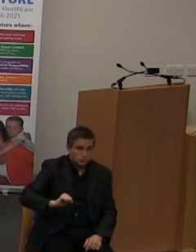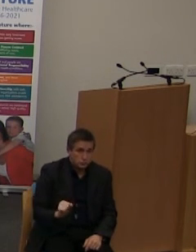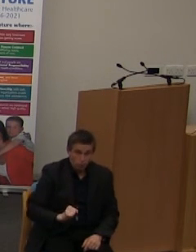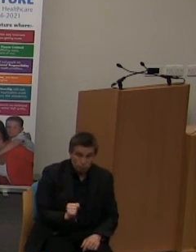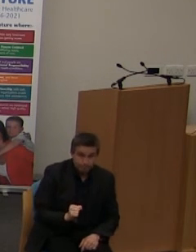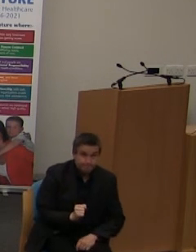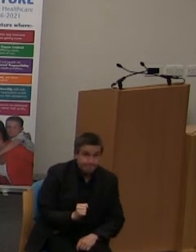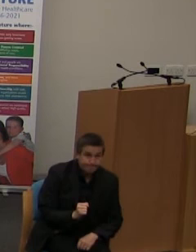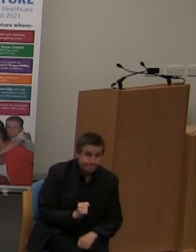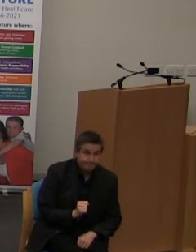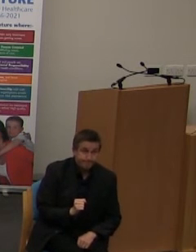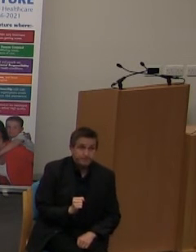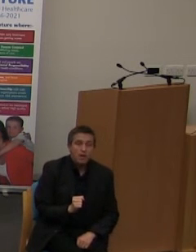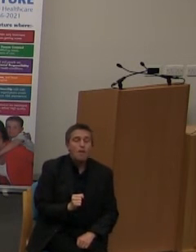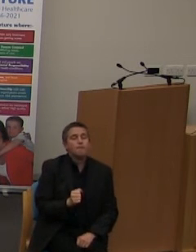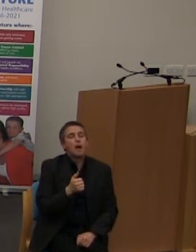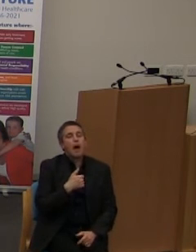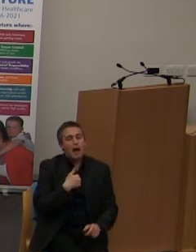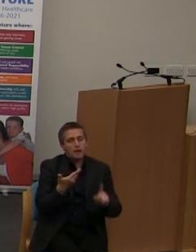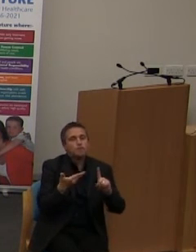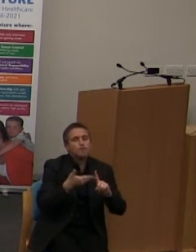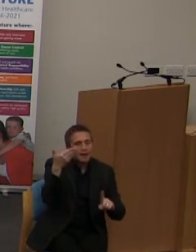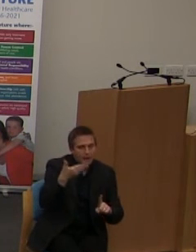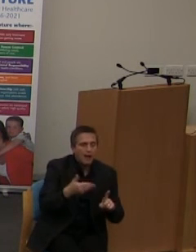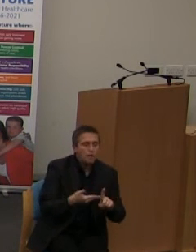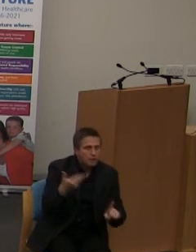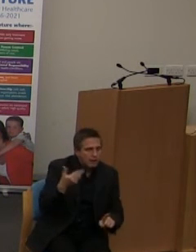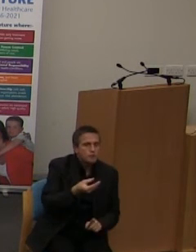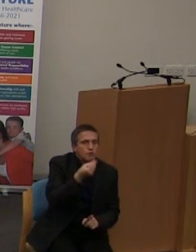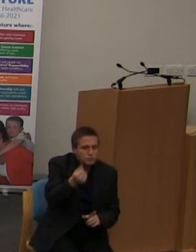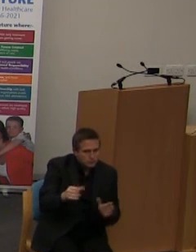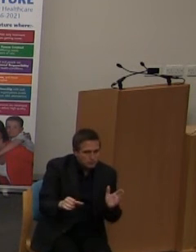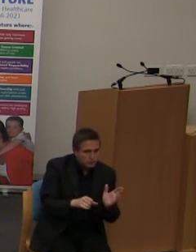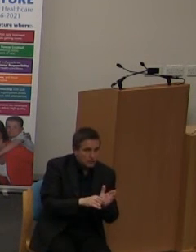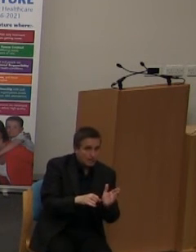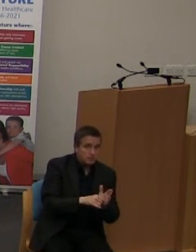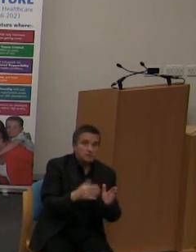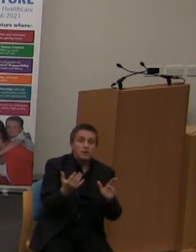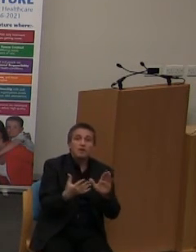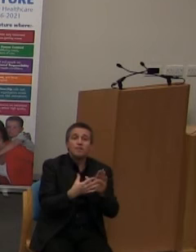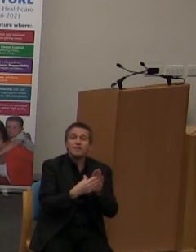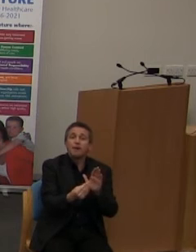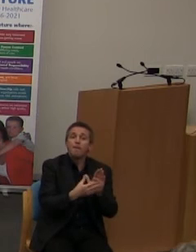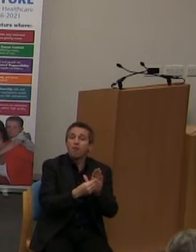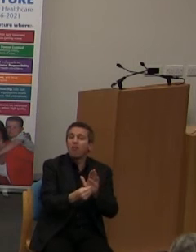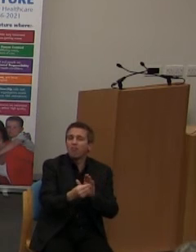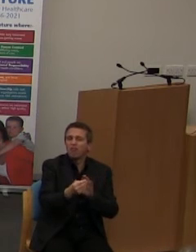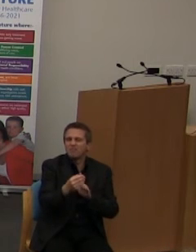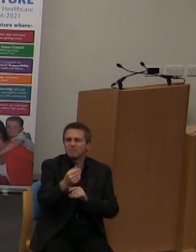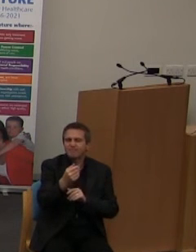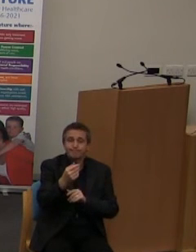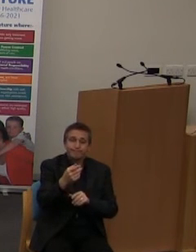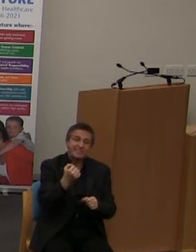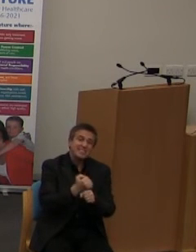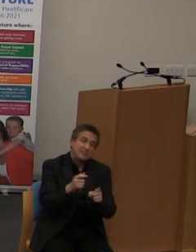whole of the country, but there is challenges there too, and I think, you know, everyone's recognising, for instance, the very well documented issue